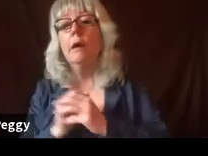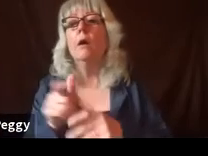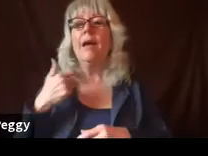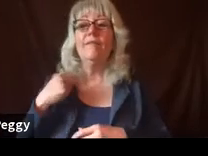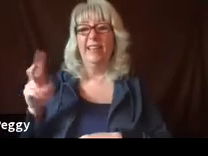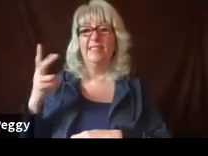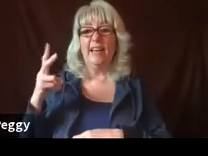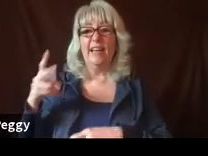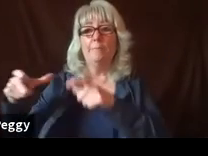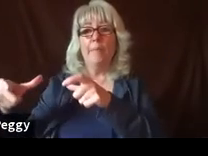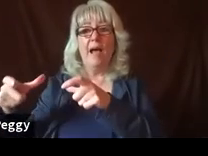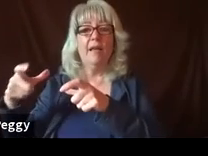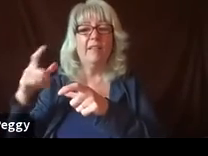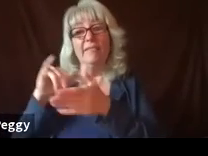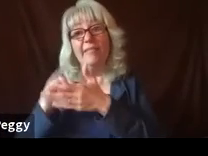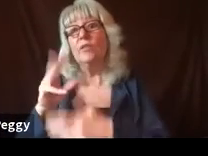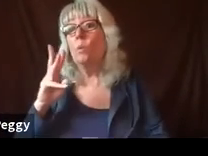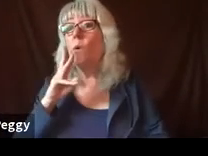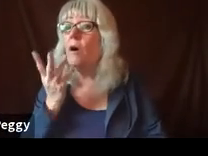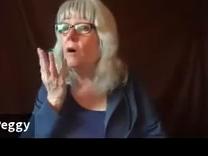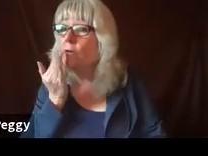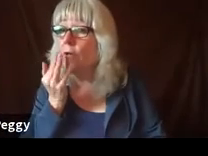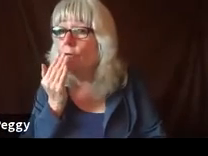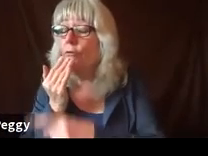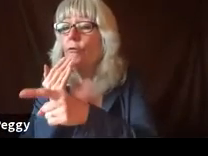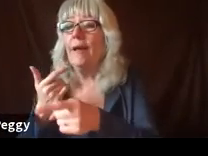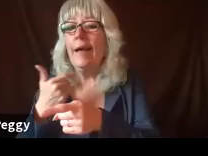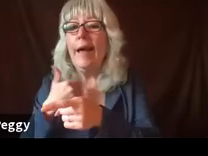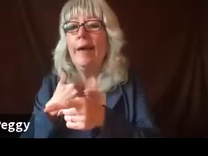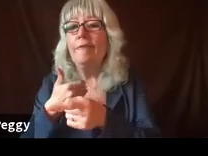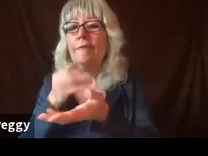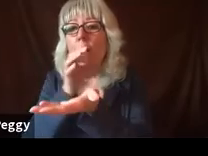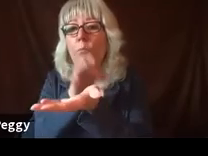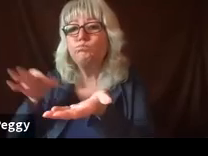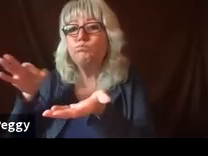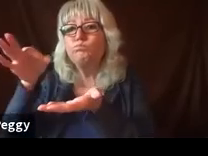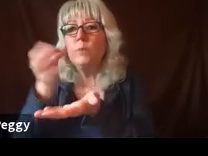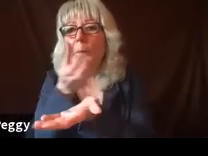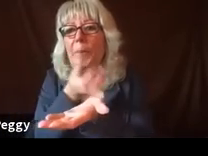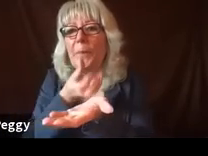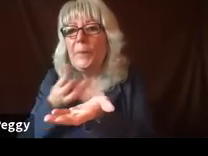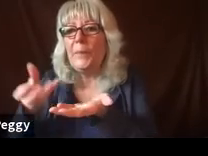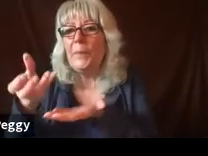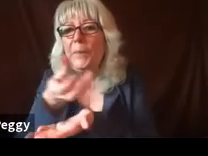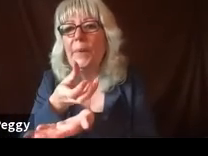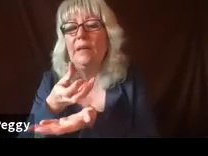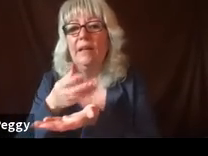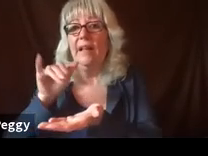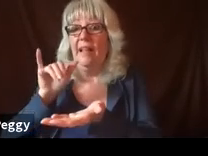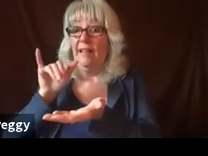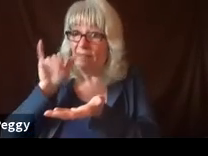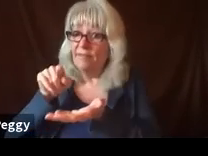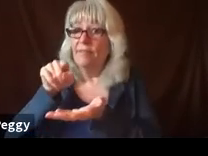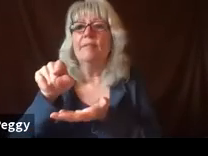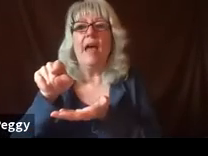painting one, which is a watercolor palette, and it's got little spoon-shaped holes in the circle.